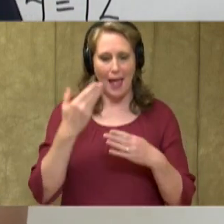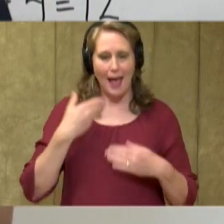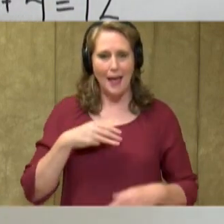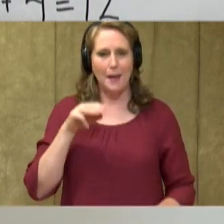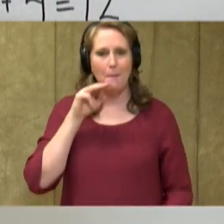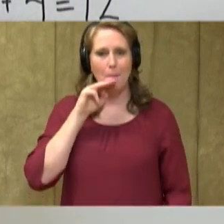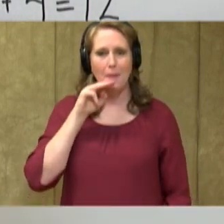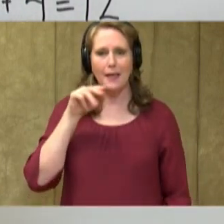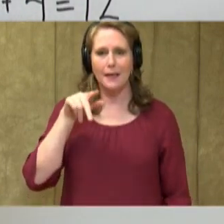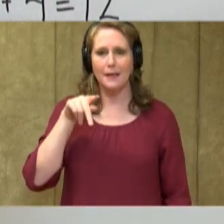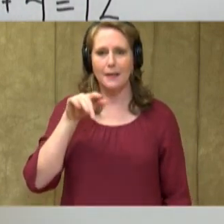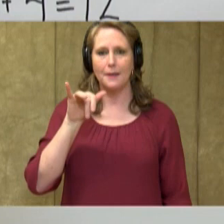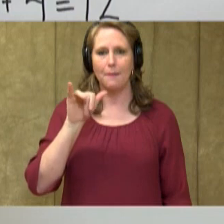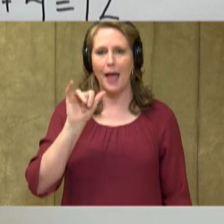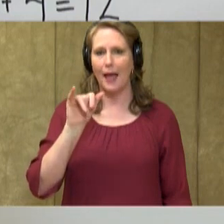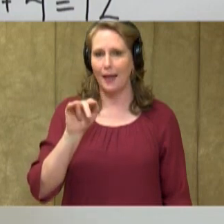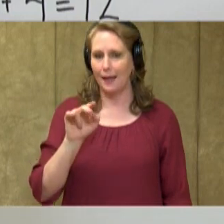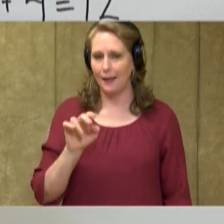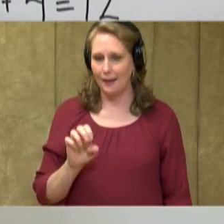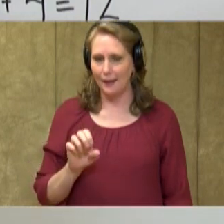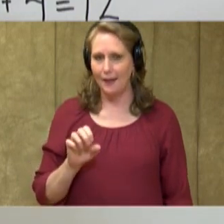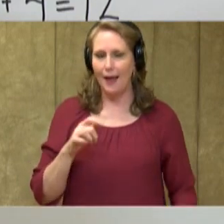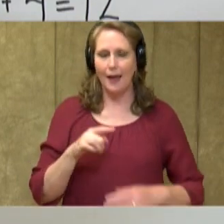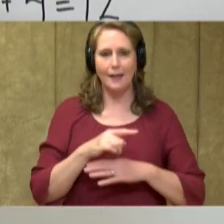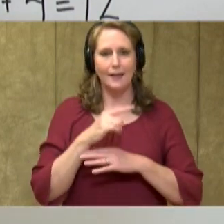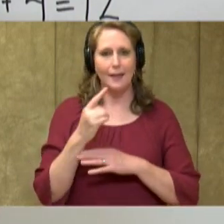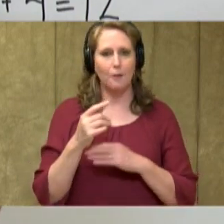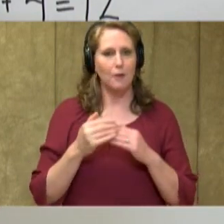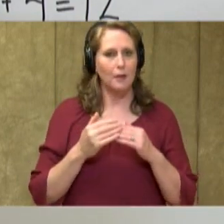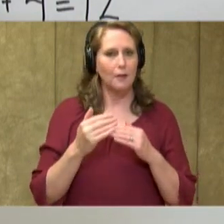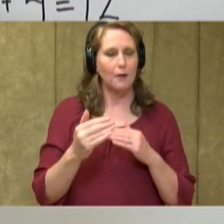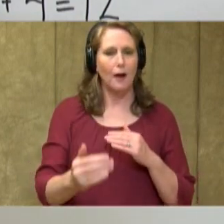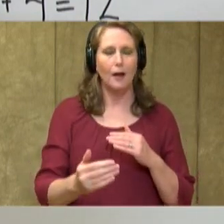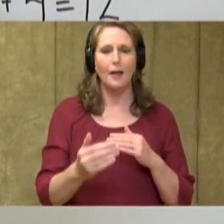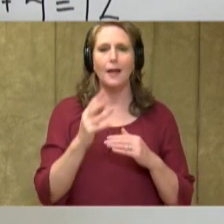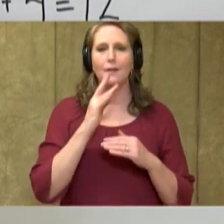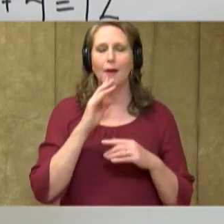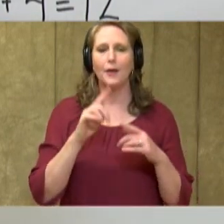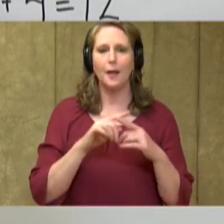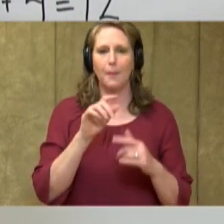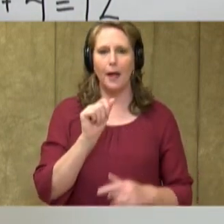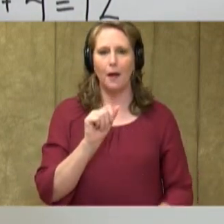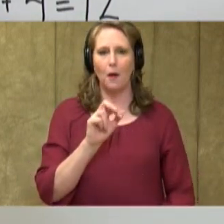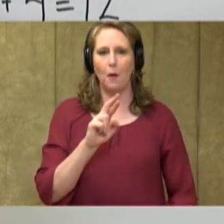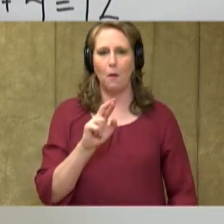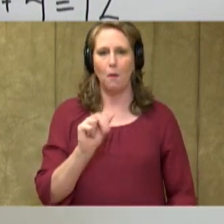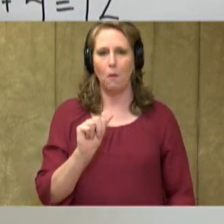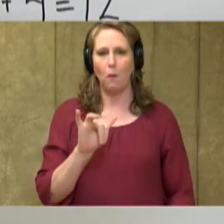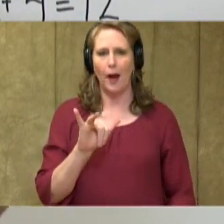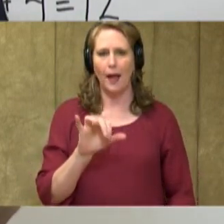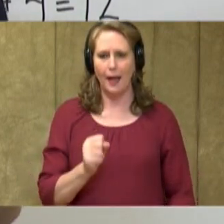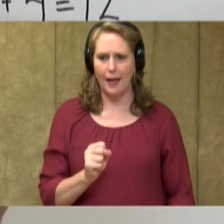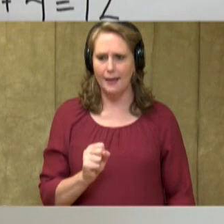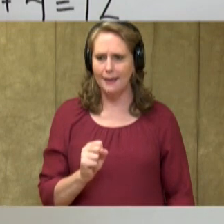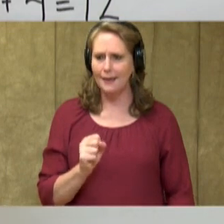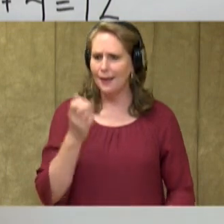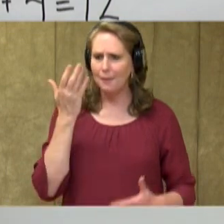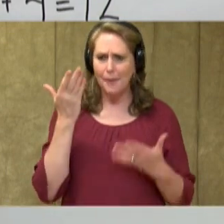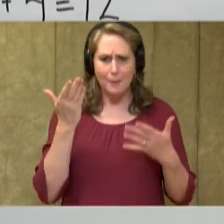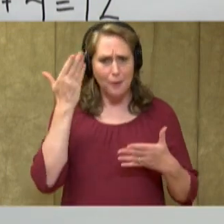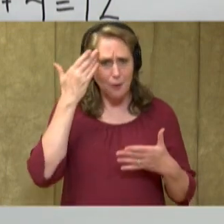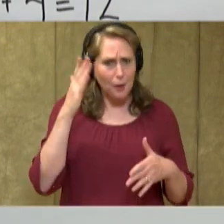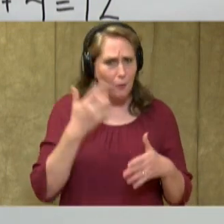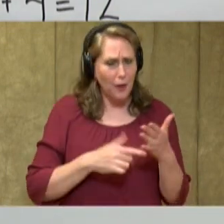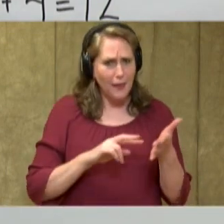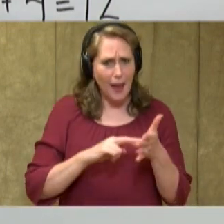Payne, and today we are going to move on and we are going to be talking about arrays. You may not know what an array is, but